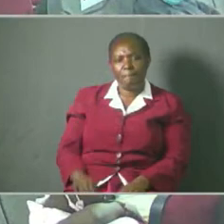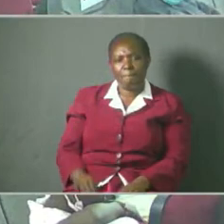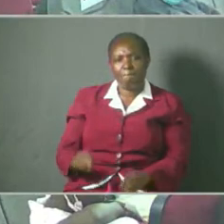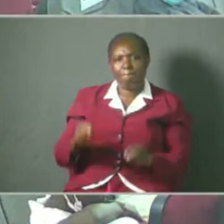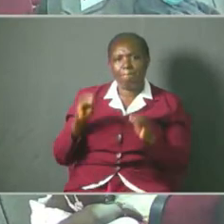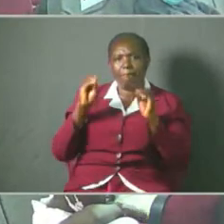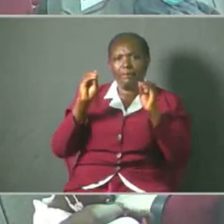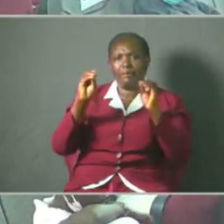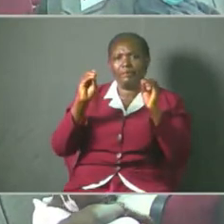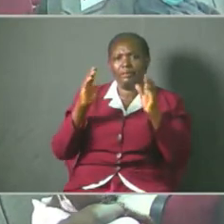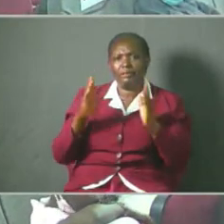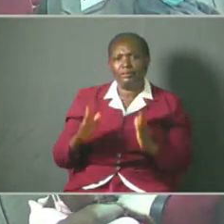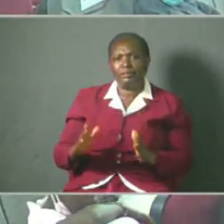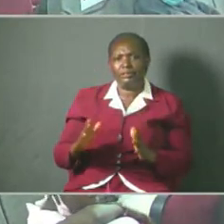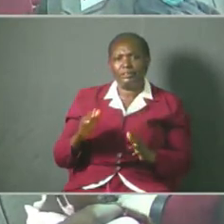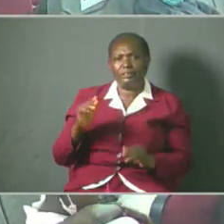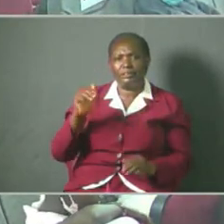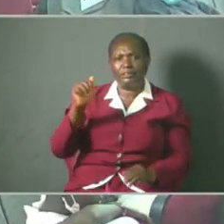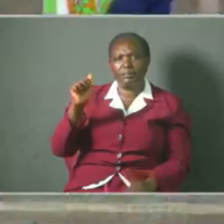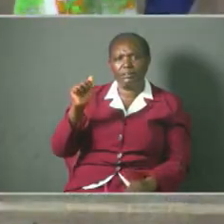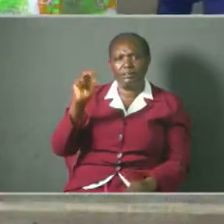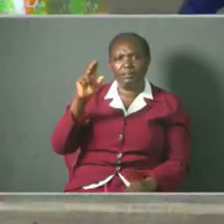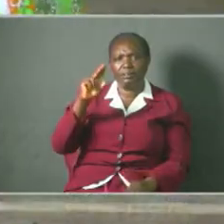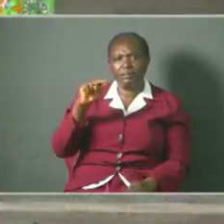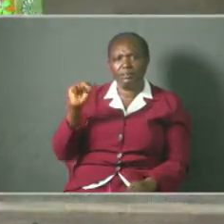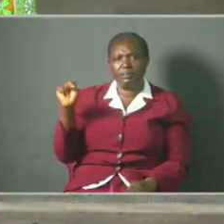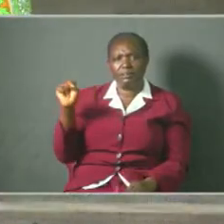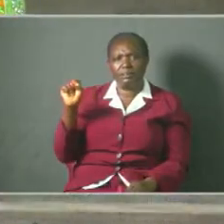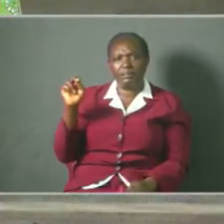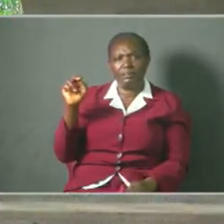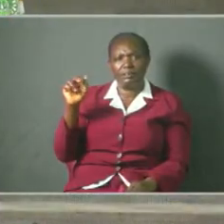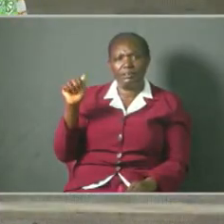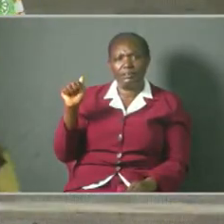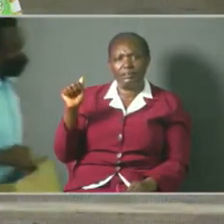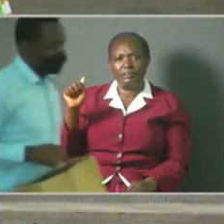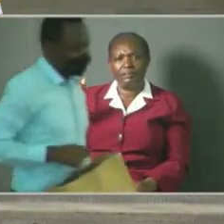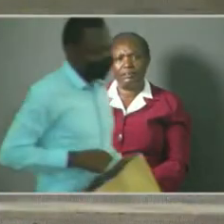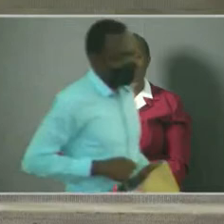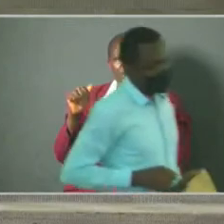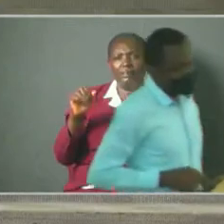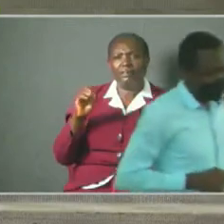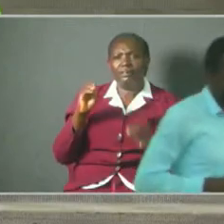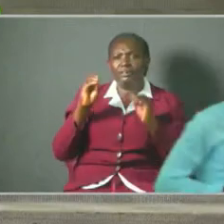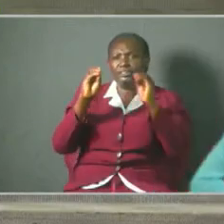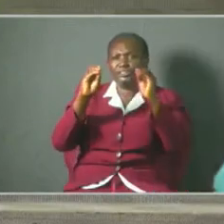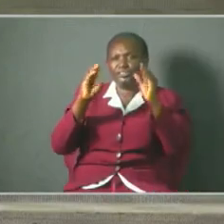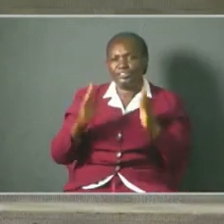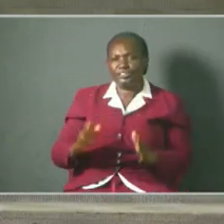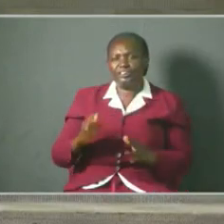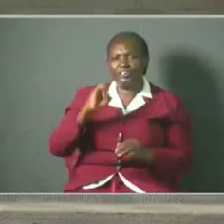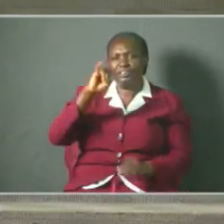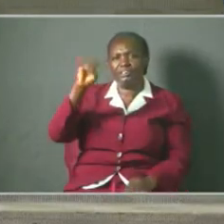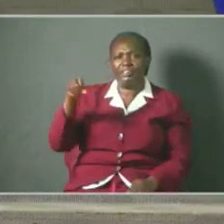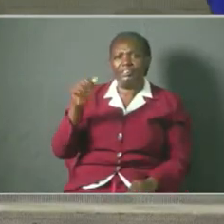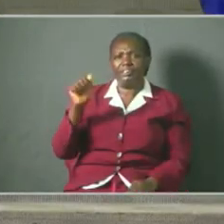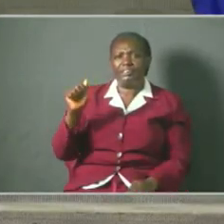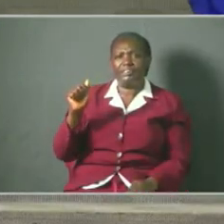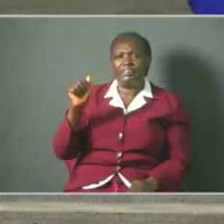Teacher Anne in absentia. Anne Oyuoki. Teacher Jael, if you're in. Teacher